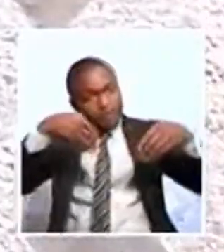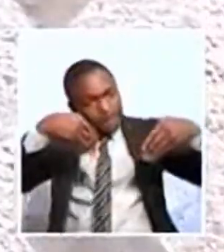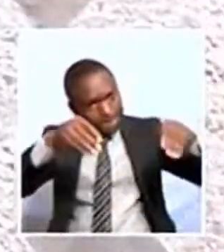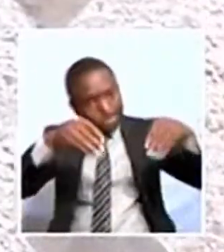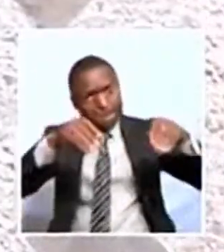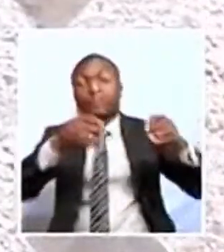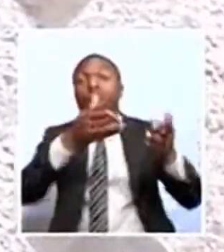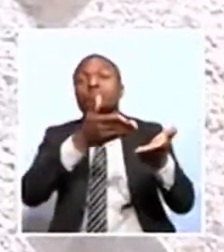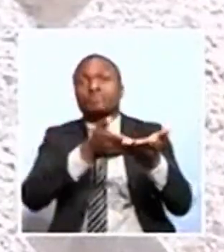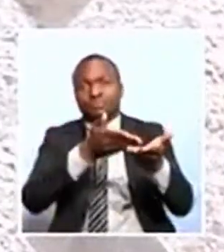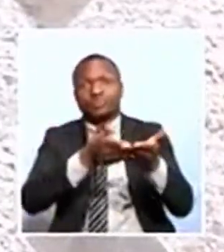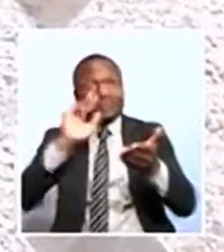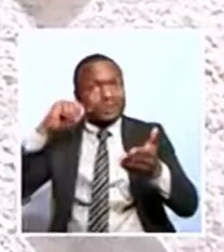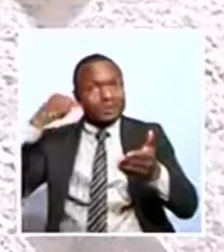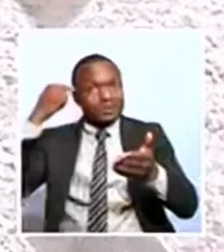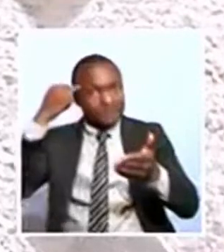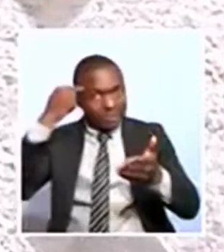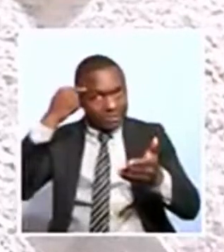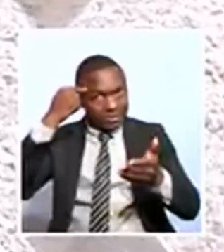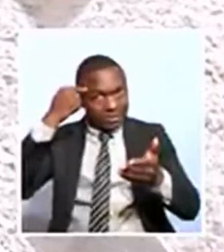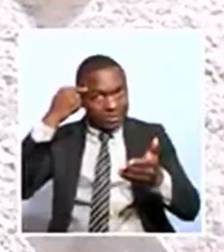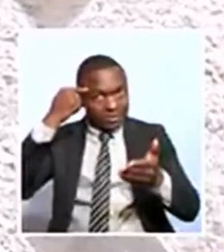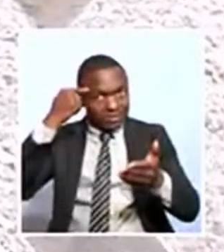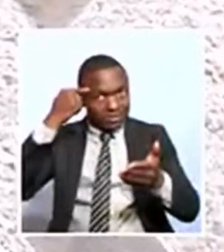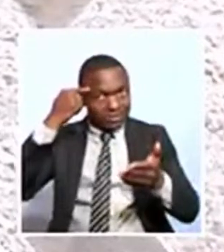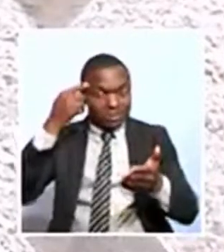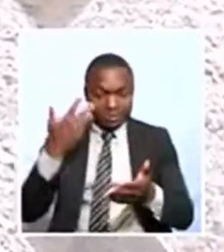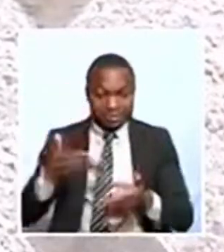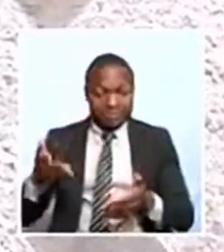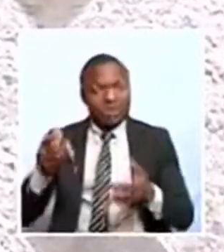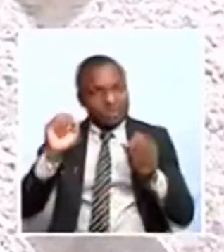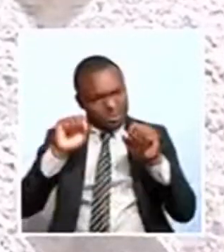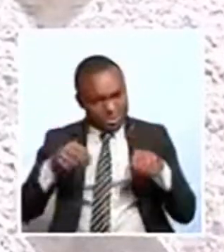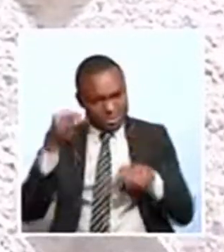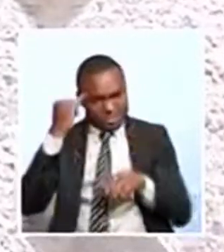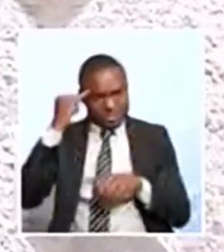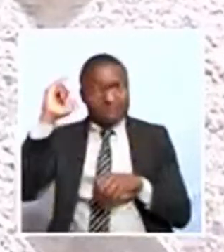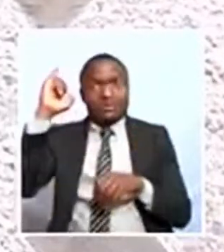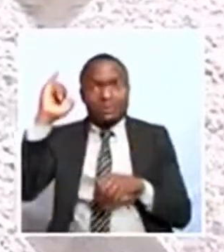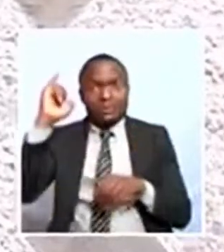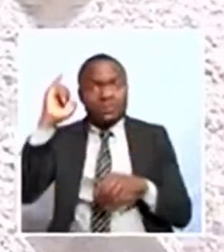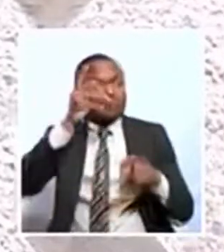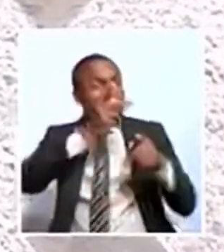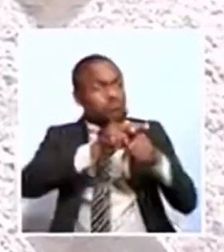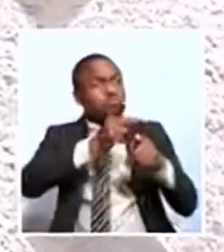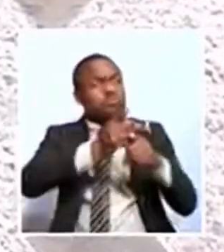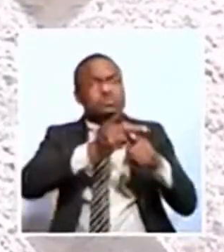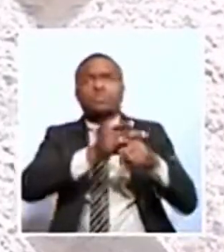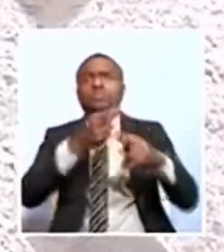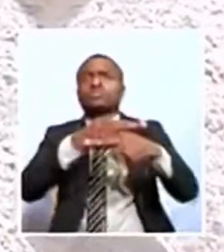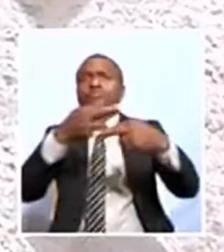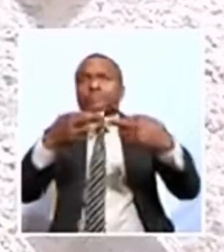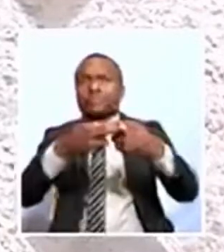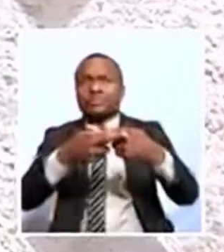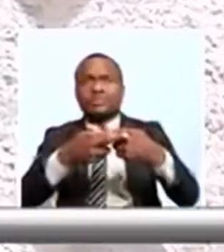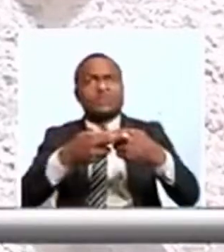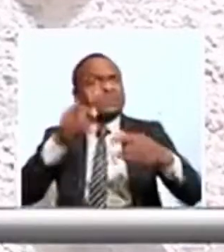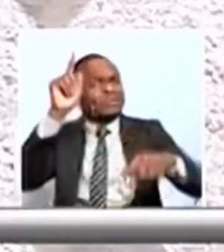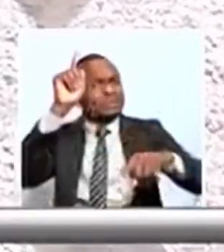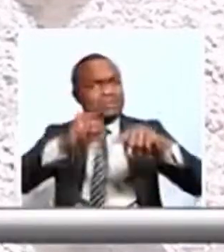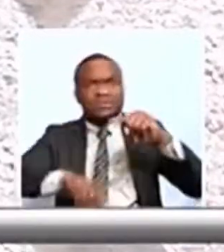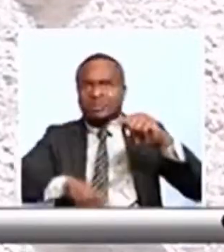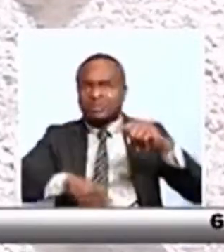such government trophies? Because as I can imagine the strong room where you are keeping them, and they can't even put in